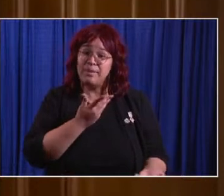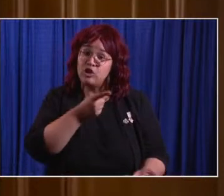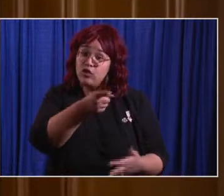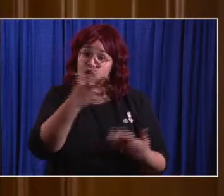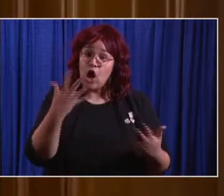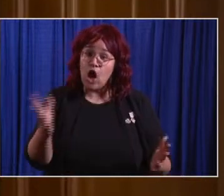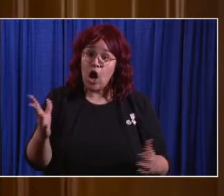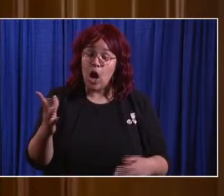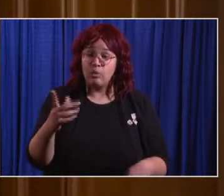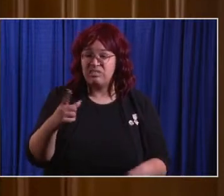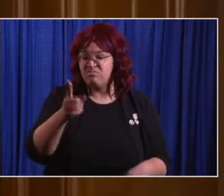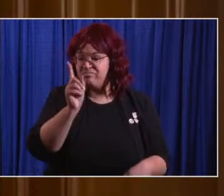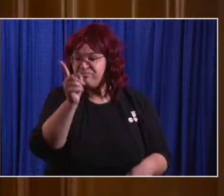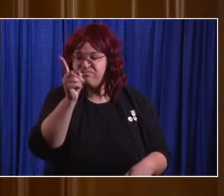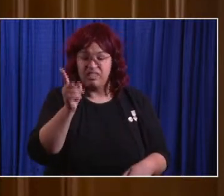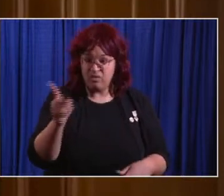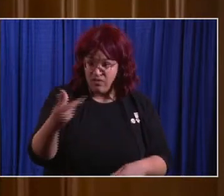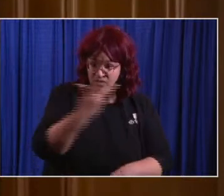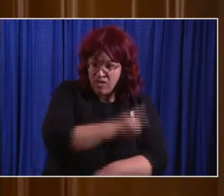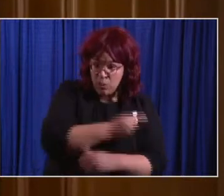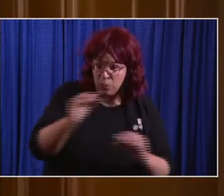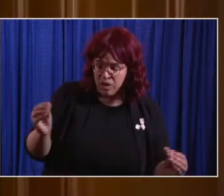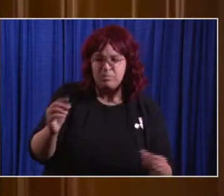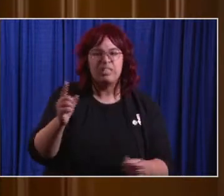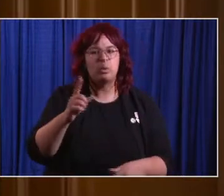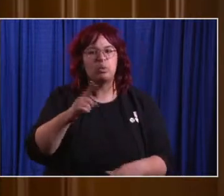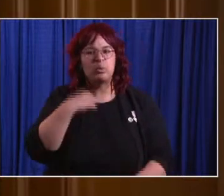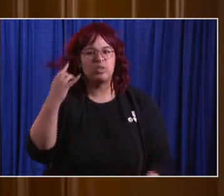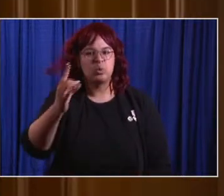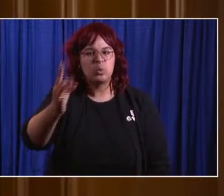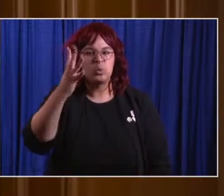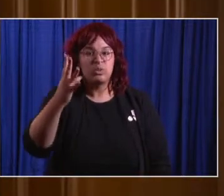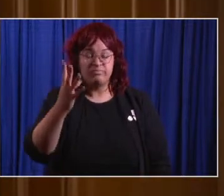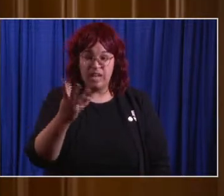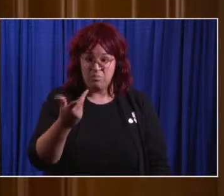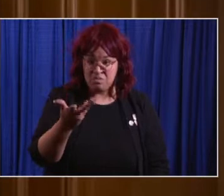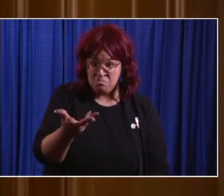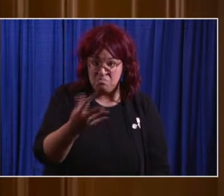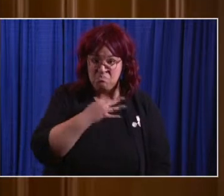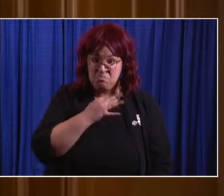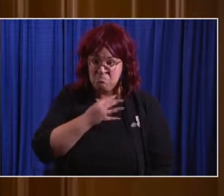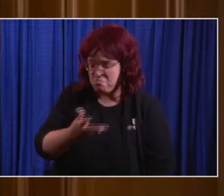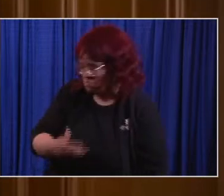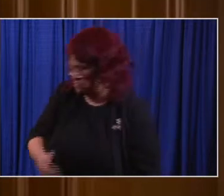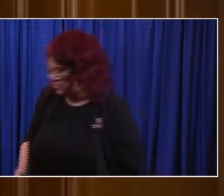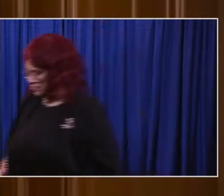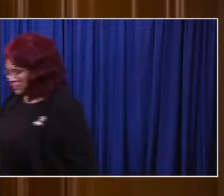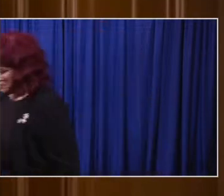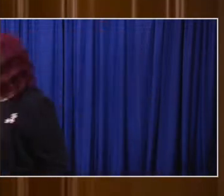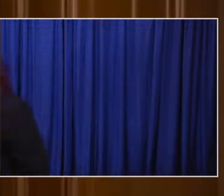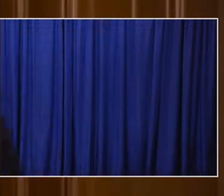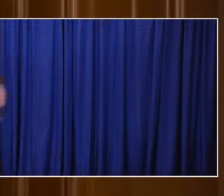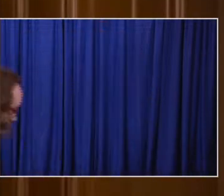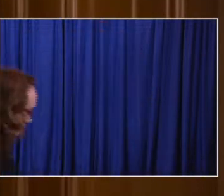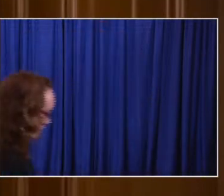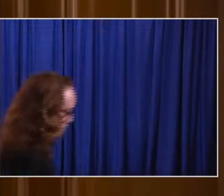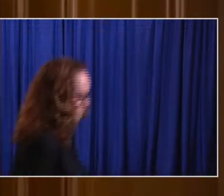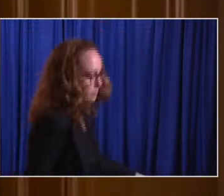high-risk gamble. Yeah, first of all, maybe to clarify in regard to Wolstein, I think there